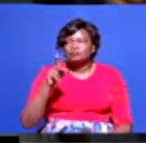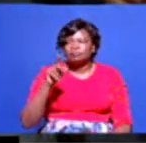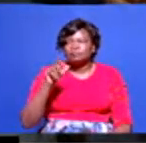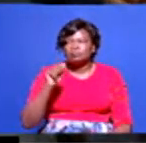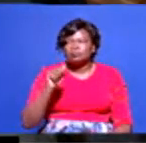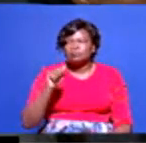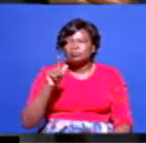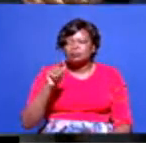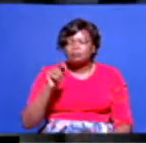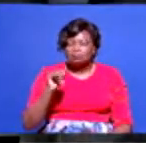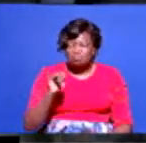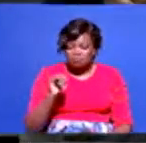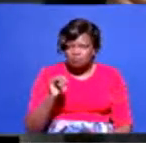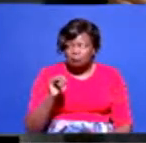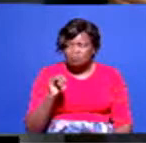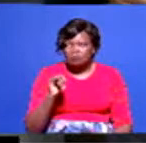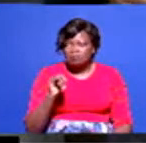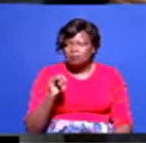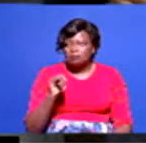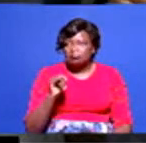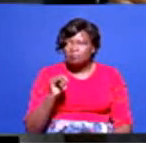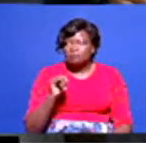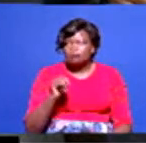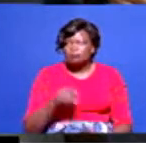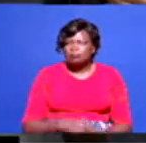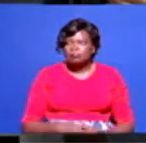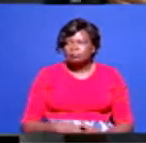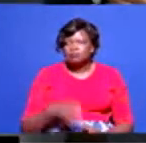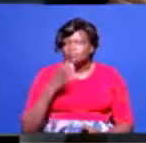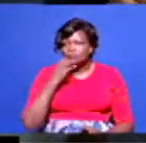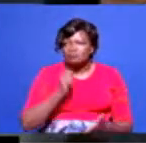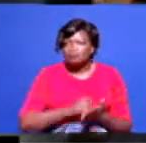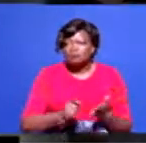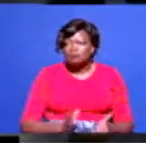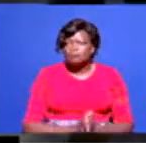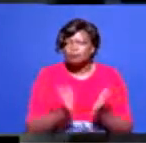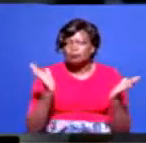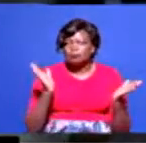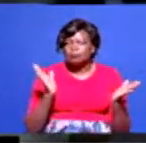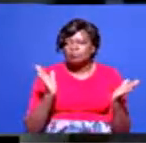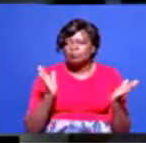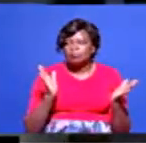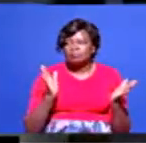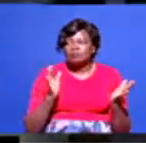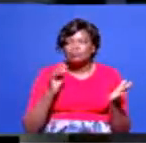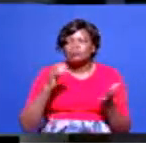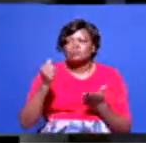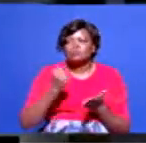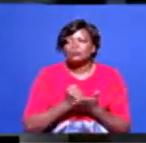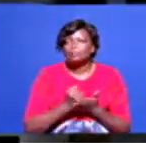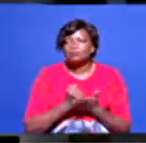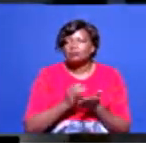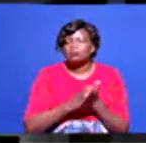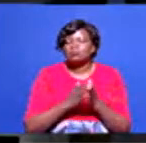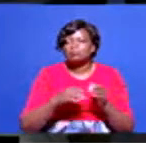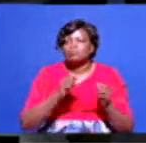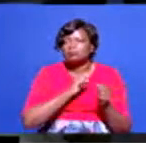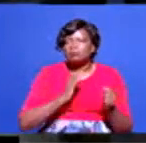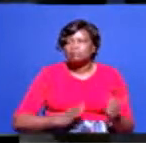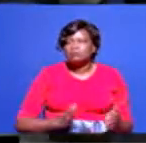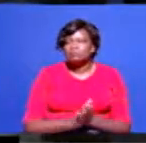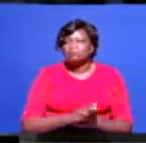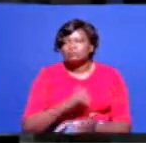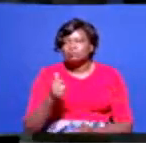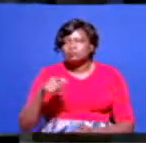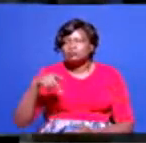Professor Kaloki. ODM Secretary General Edwin Sifuna has been nominated to vie for Senator, while Esther Passaris